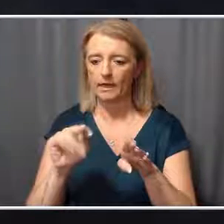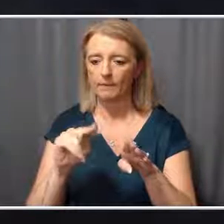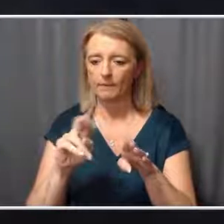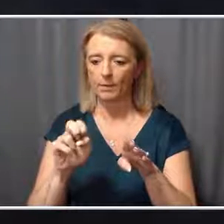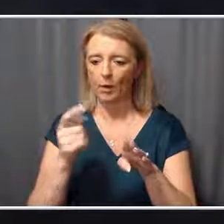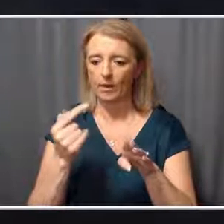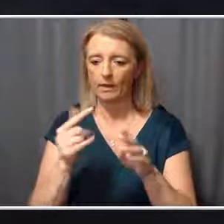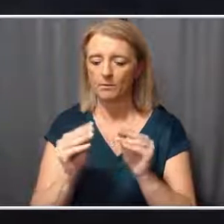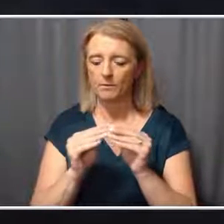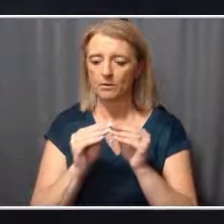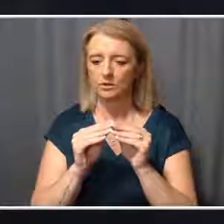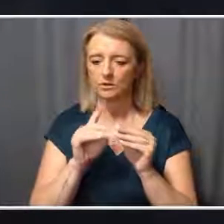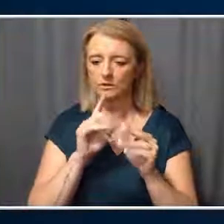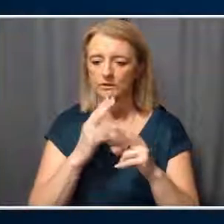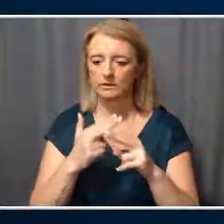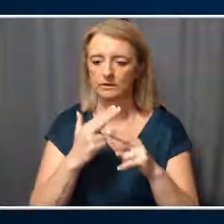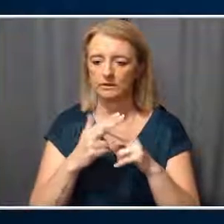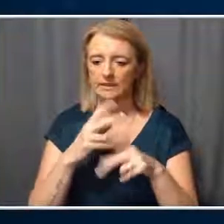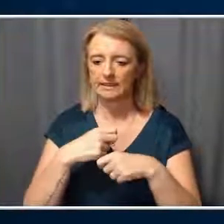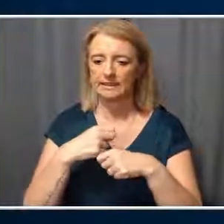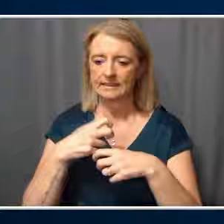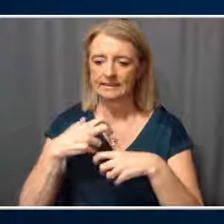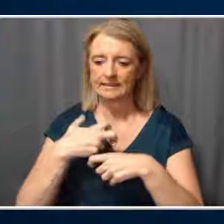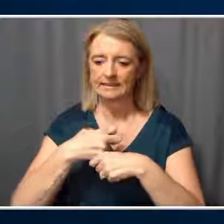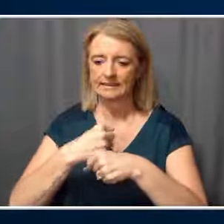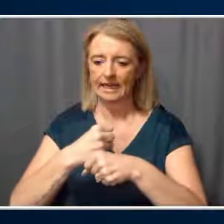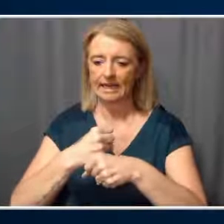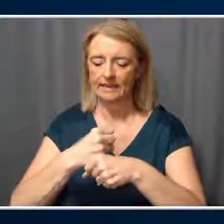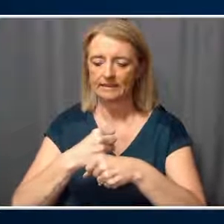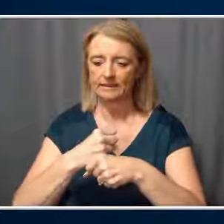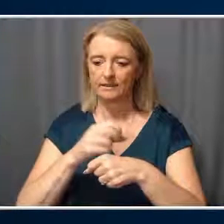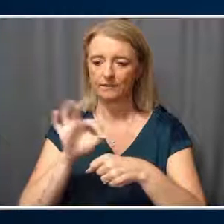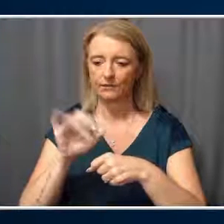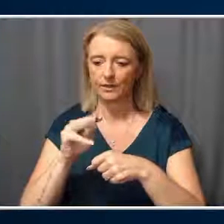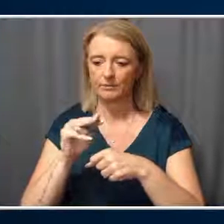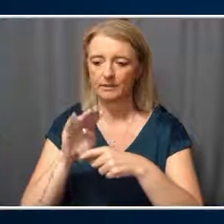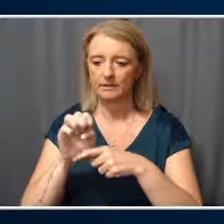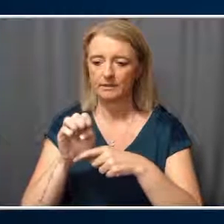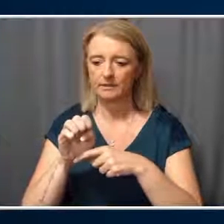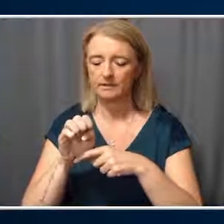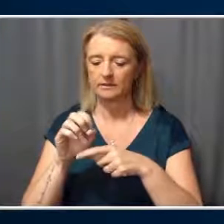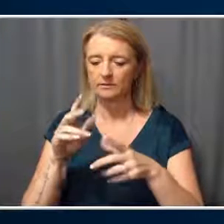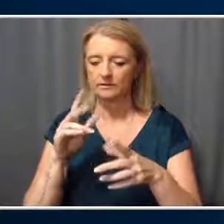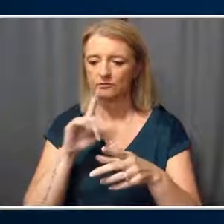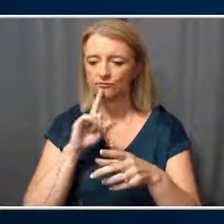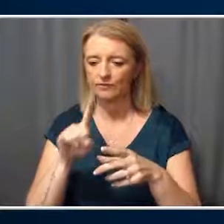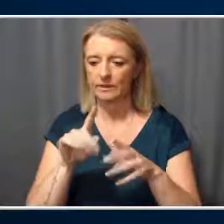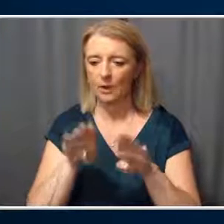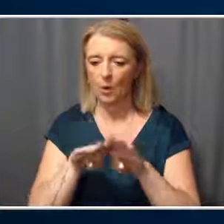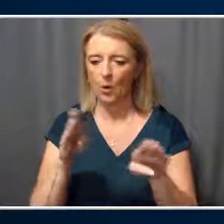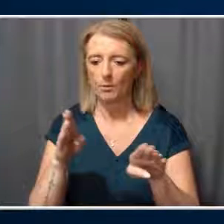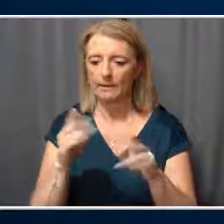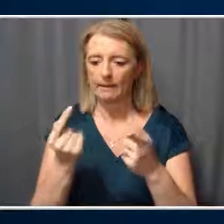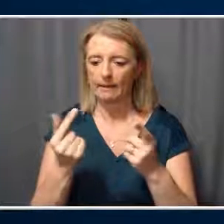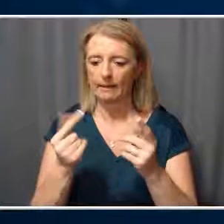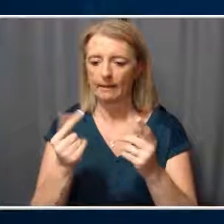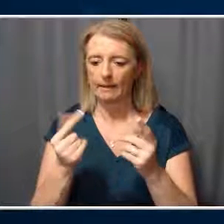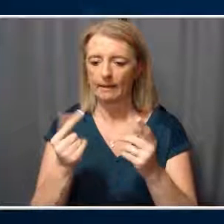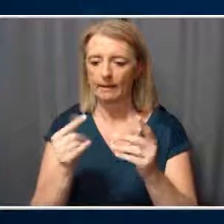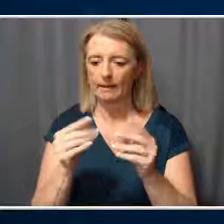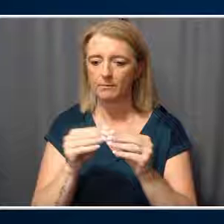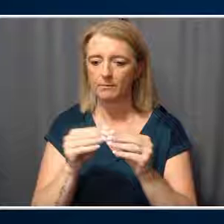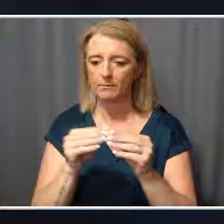So how long does this surgery take? So for the surgery that we did for Sarah, about 90 minutes or so.